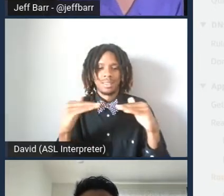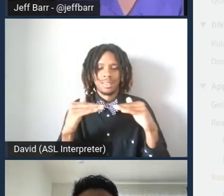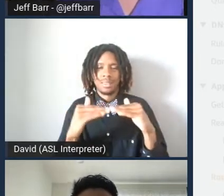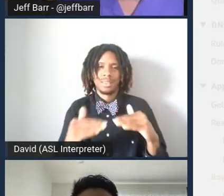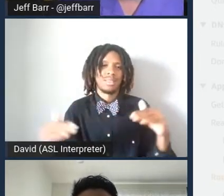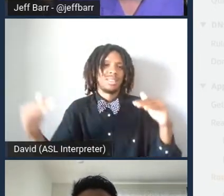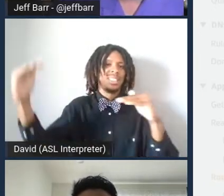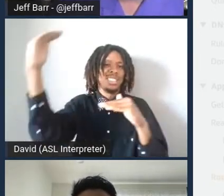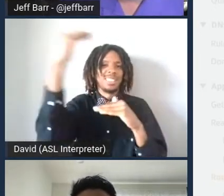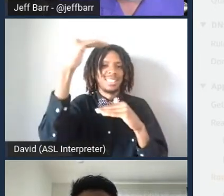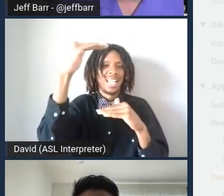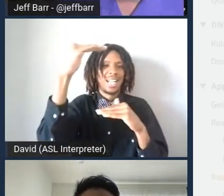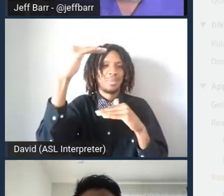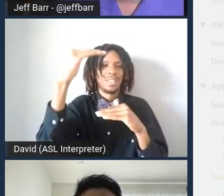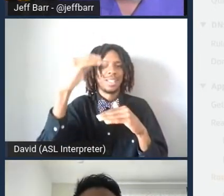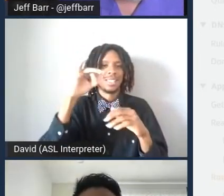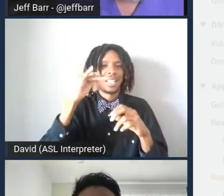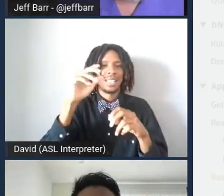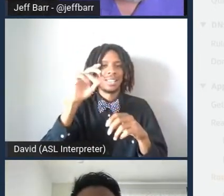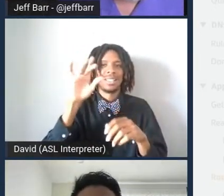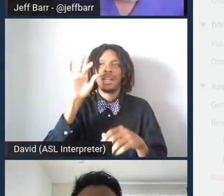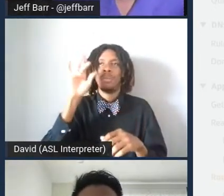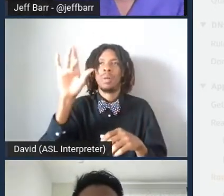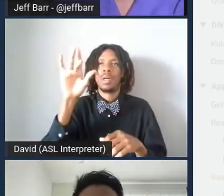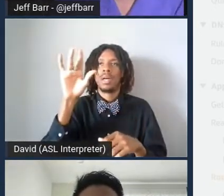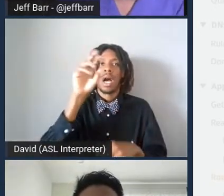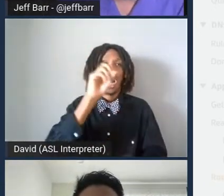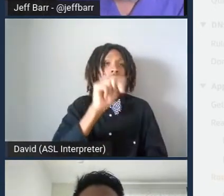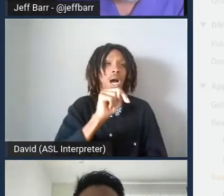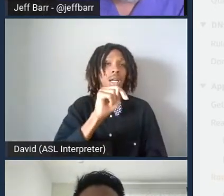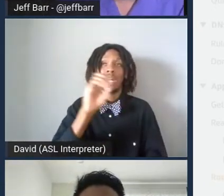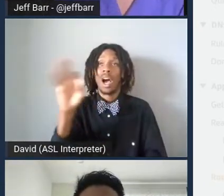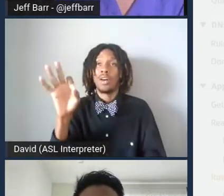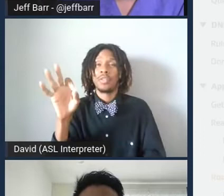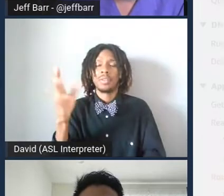slide the switch from off to on. Mm-hmm. And it's like, that's